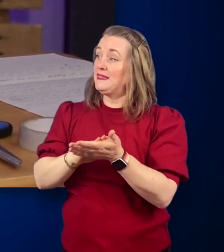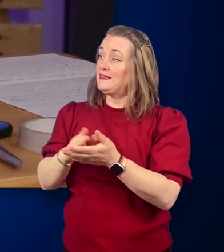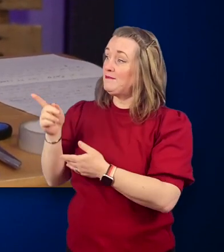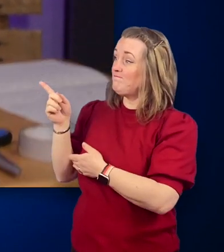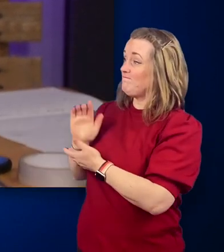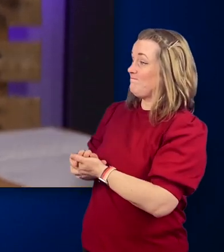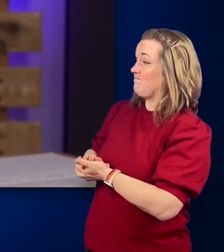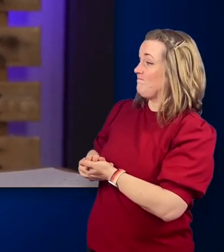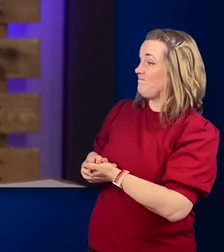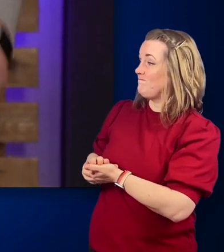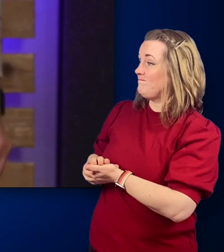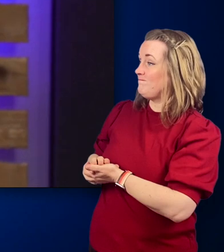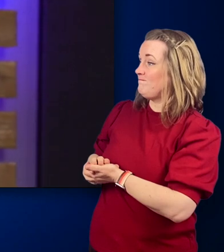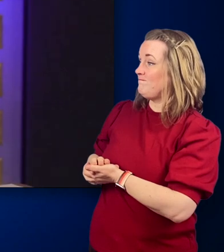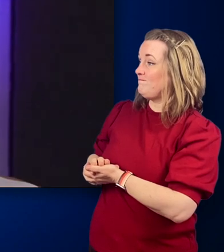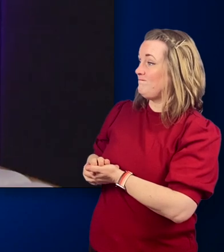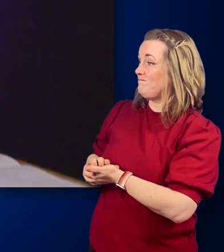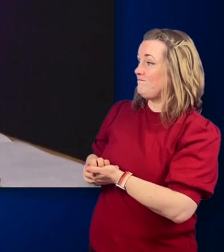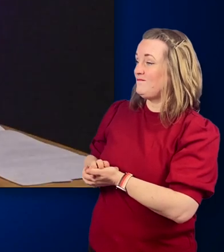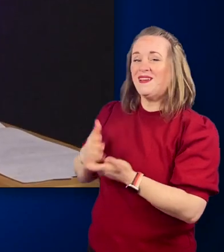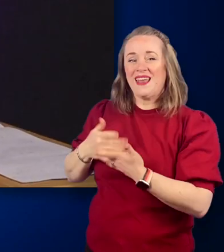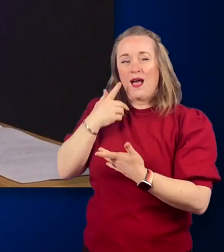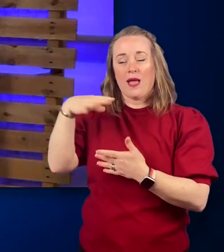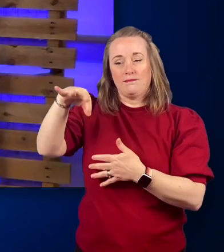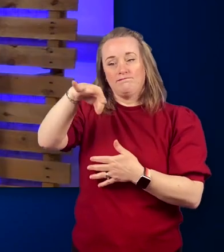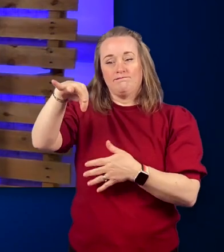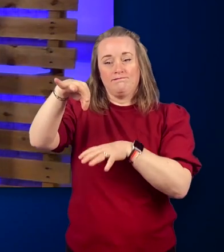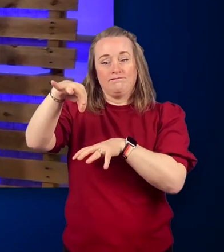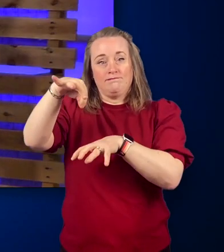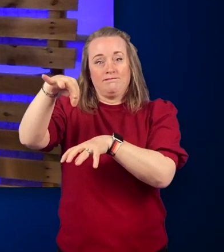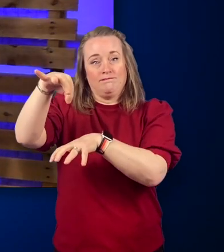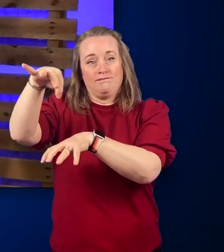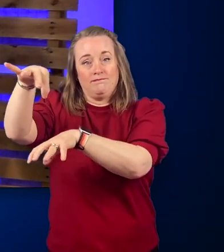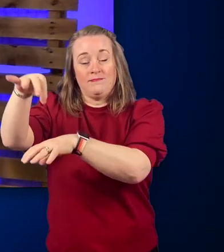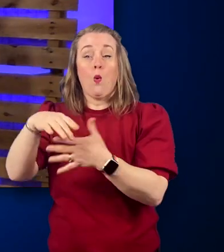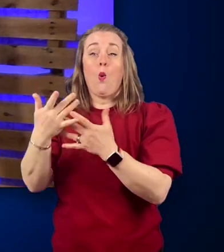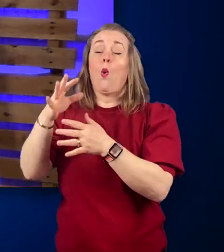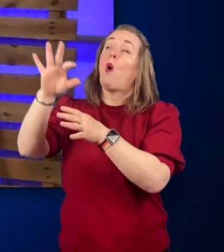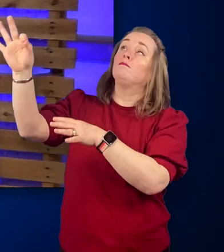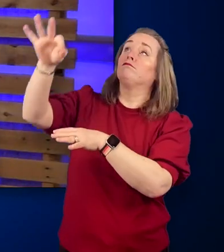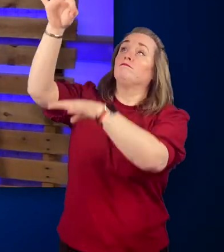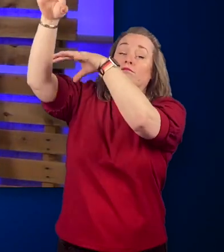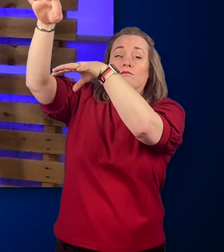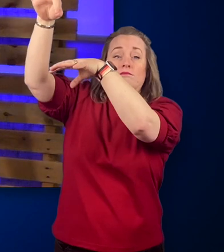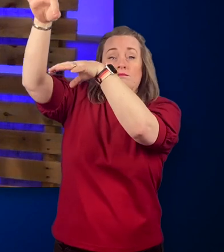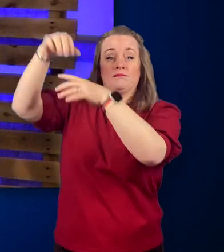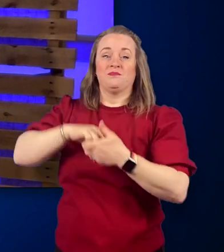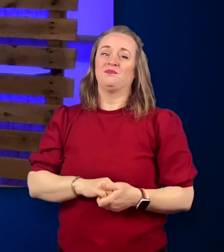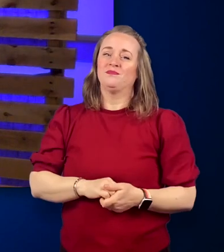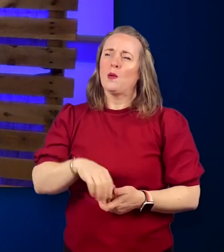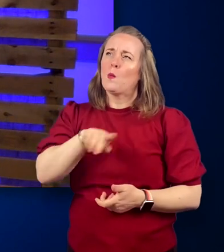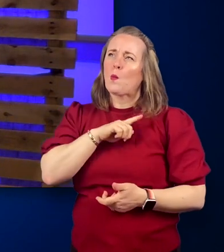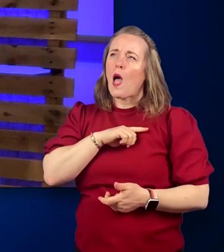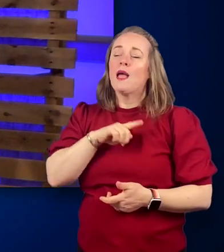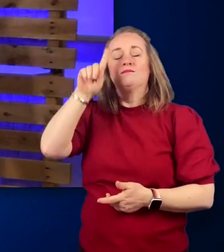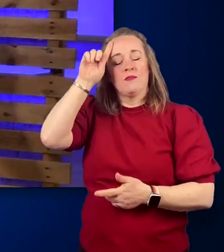that, and then you can walk your donkey round, or you can hang it up. And this will be a reminder to you